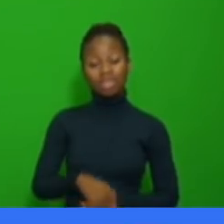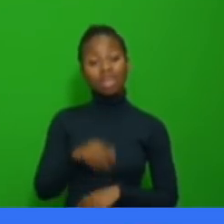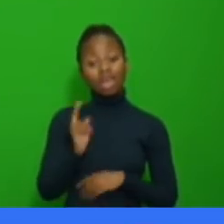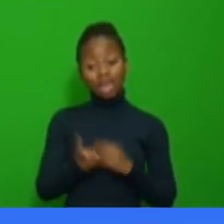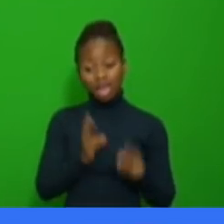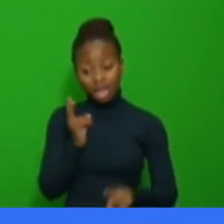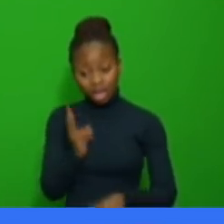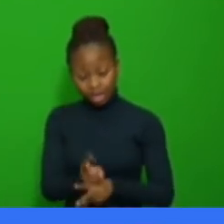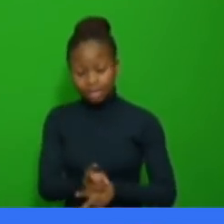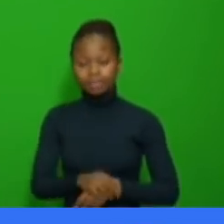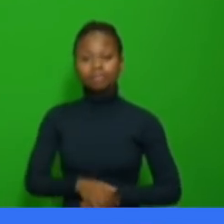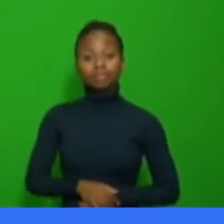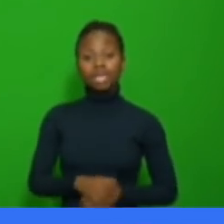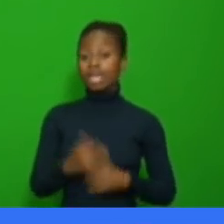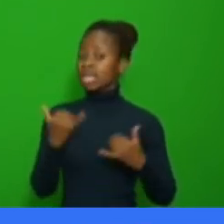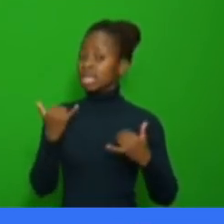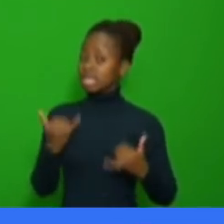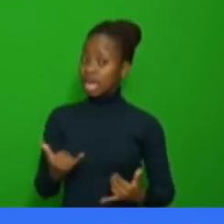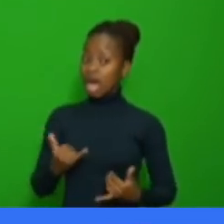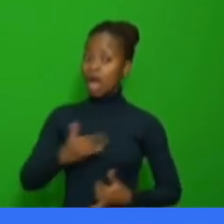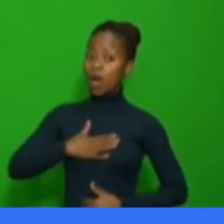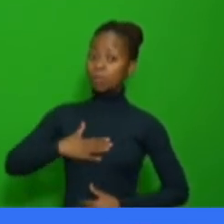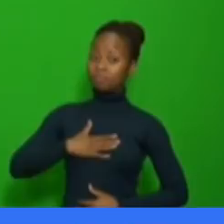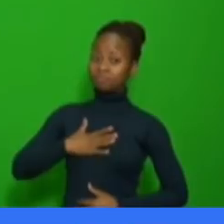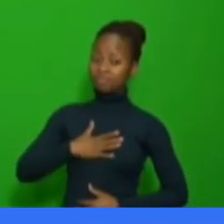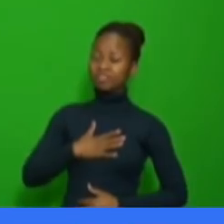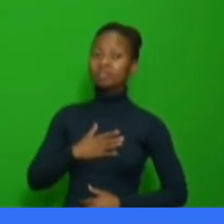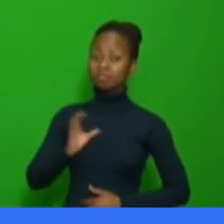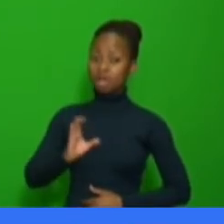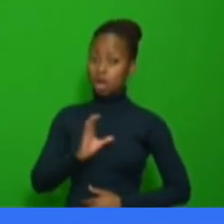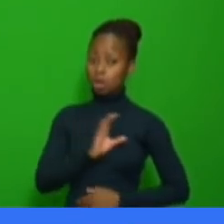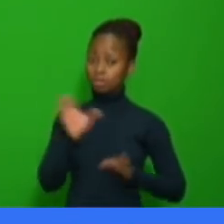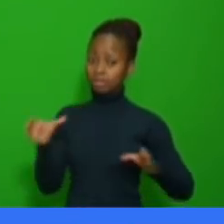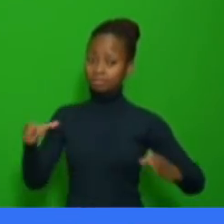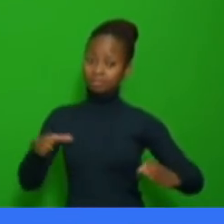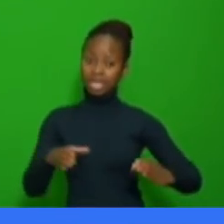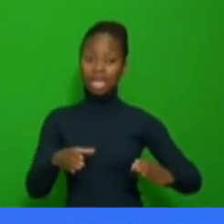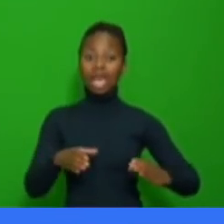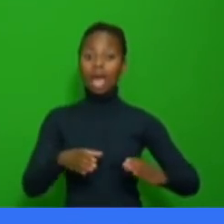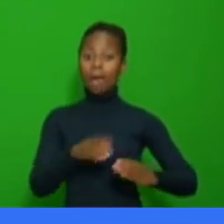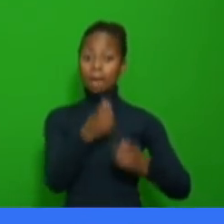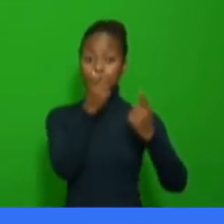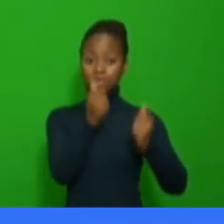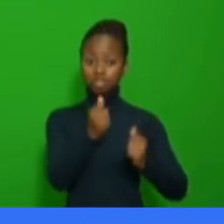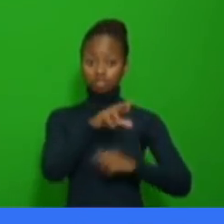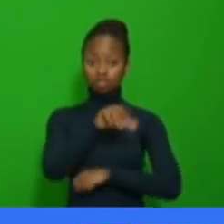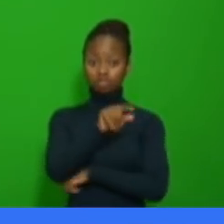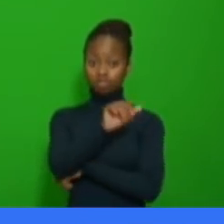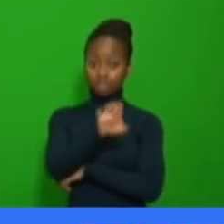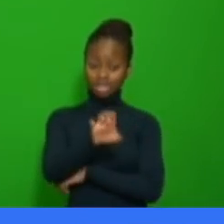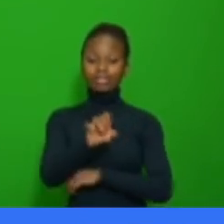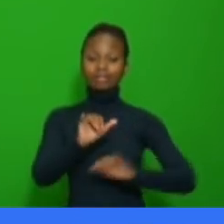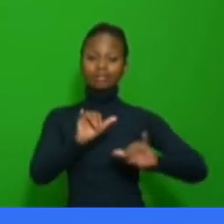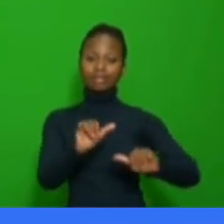Against this backdrop, the MPC decided to keep the repurchase rate unchanged at